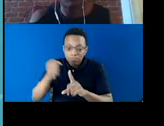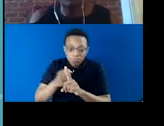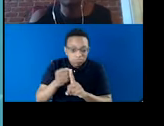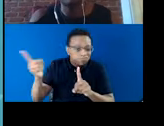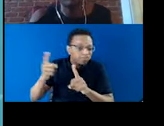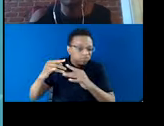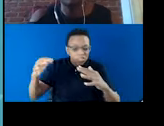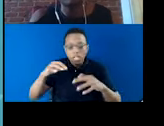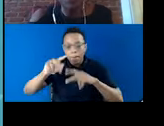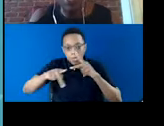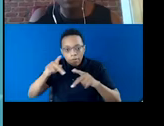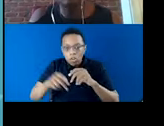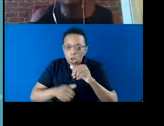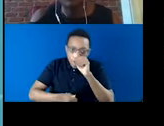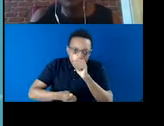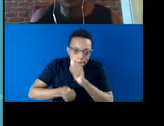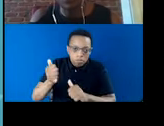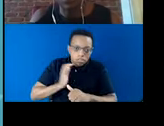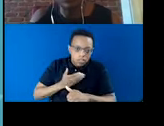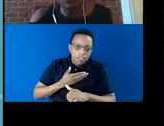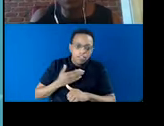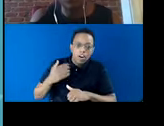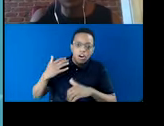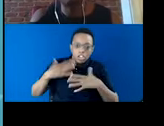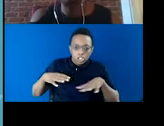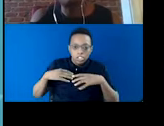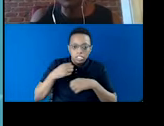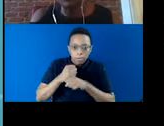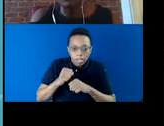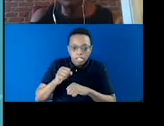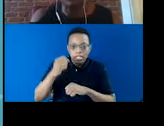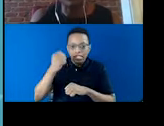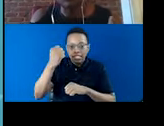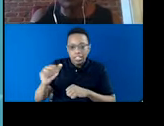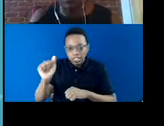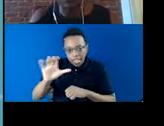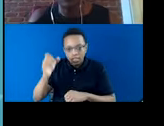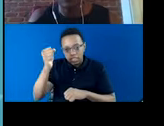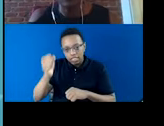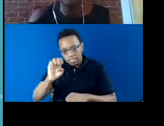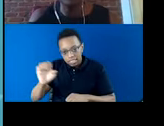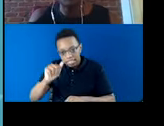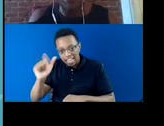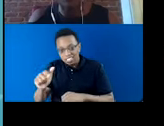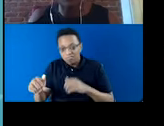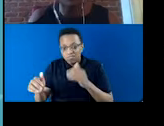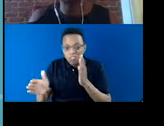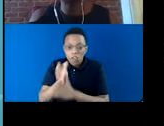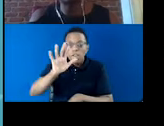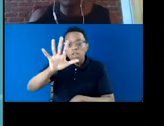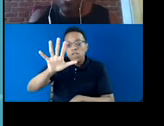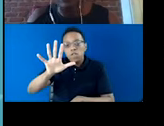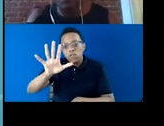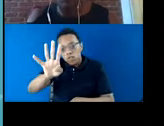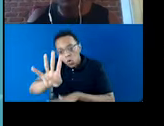majority of our clothing is made in South Asia and Southeast Asia, a full 41%. And I know that might actually not